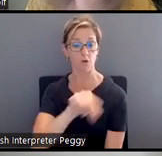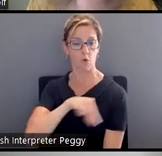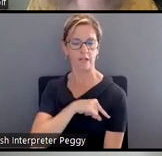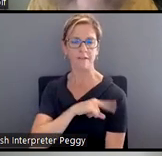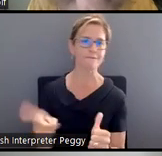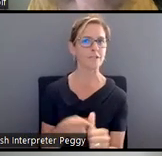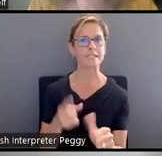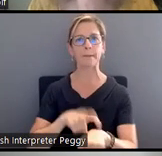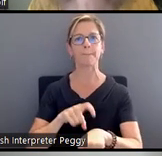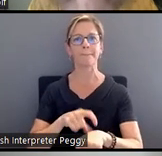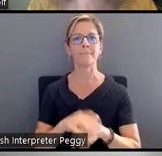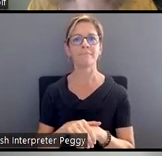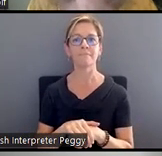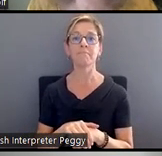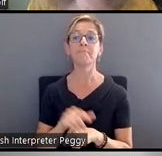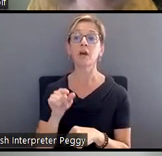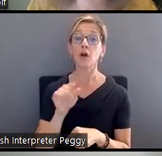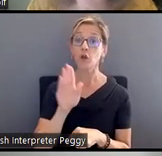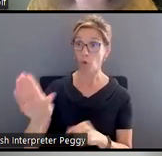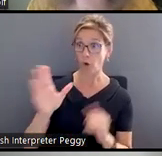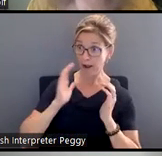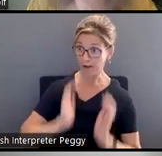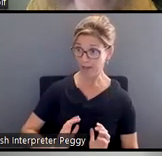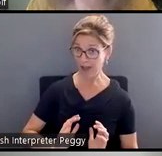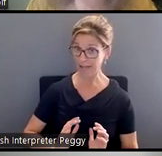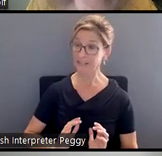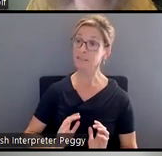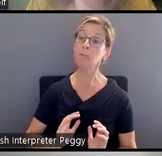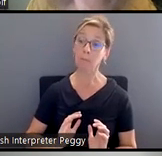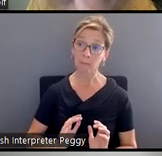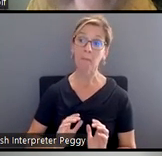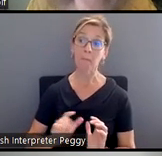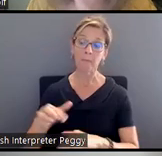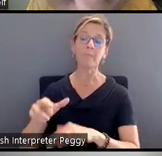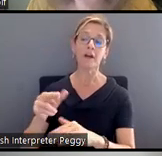attempt. Contact us to refer your clients to our Math for the Trades course.